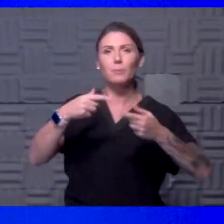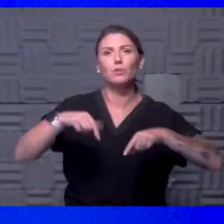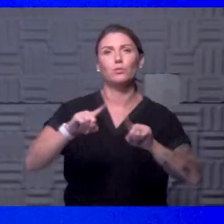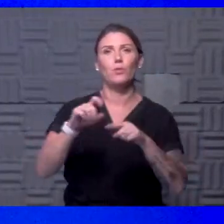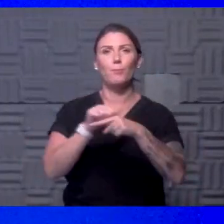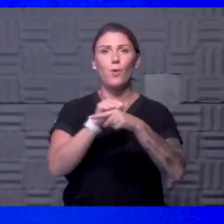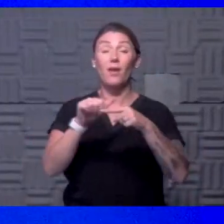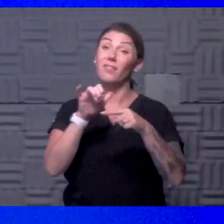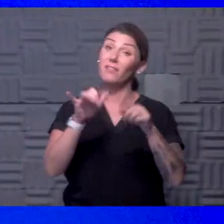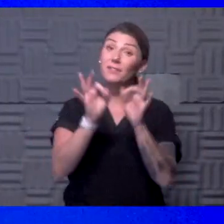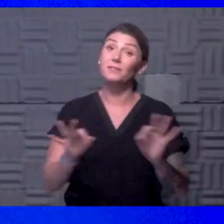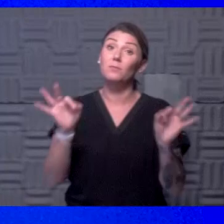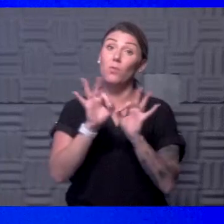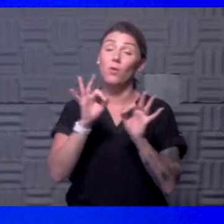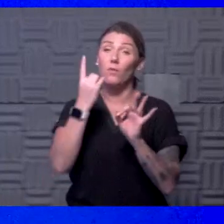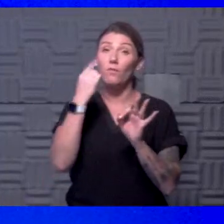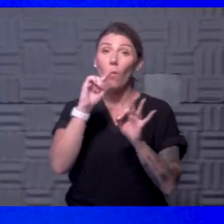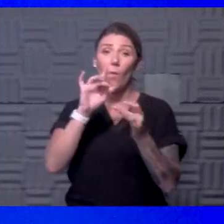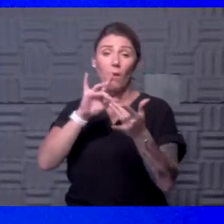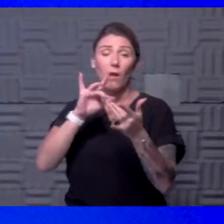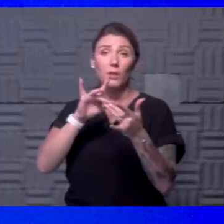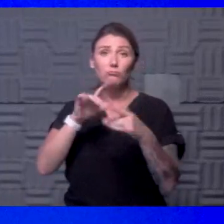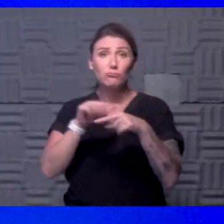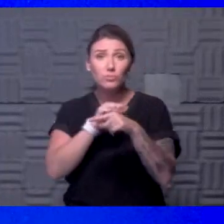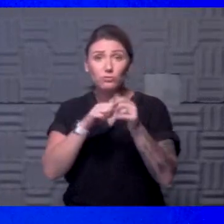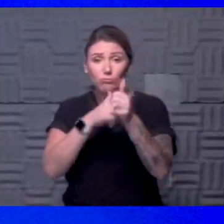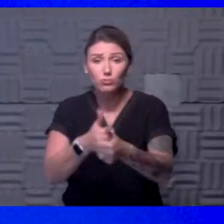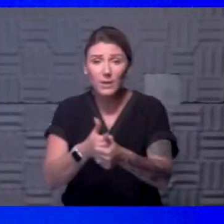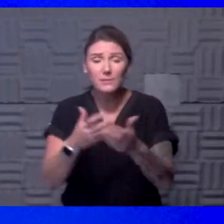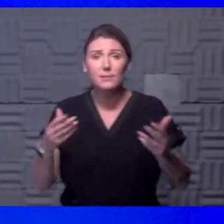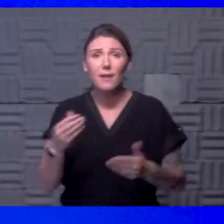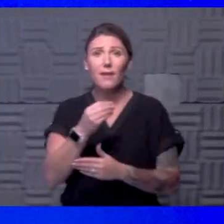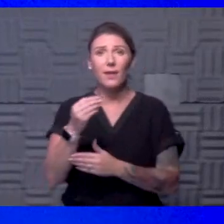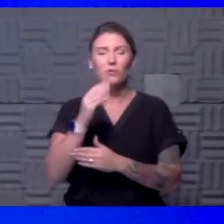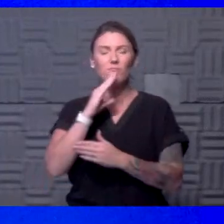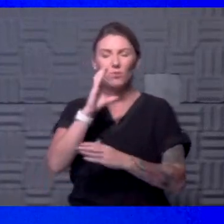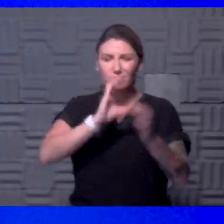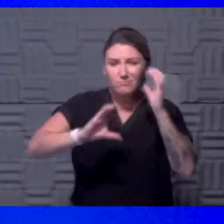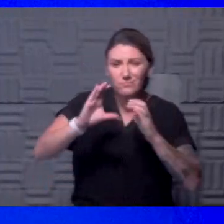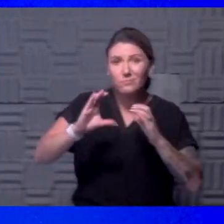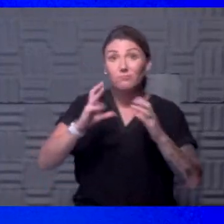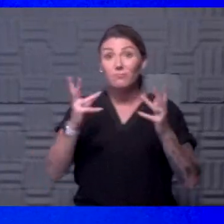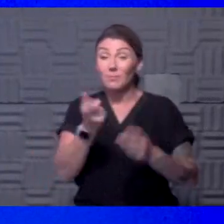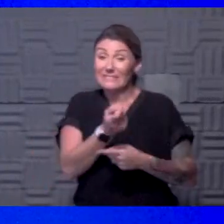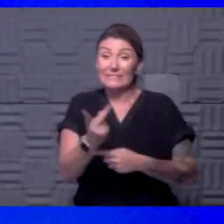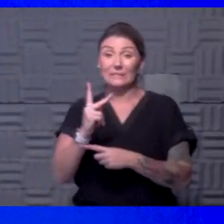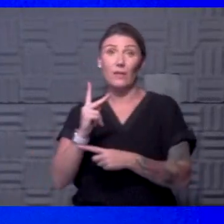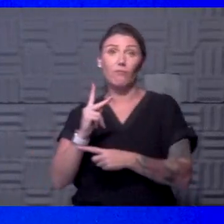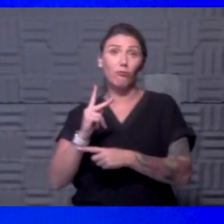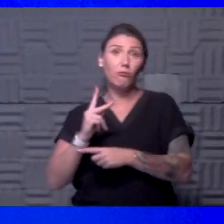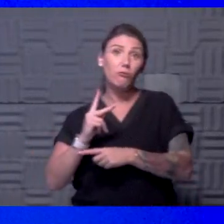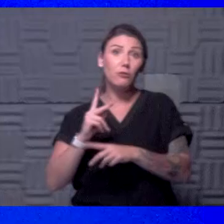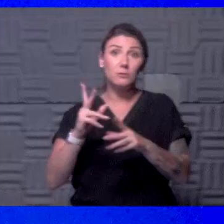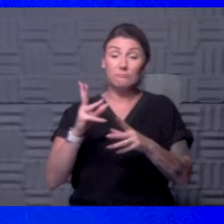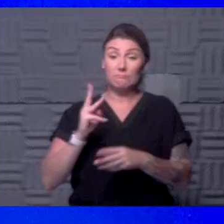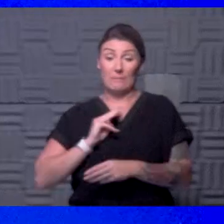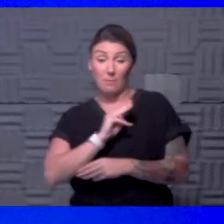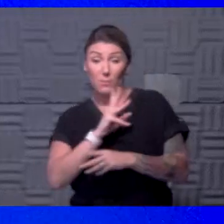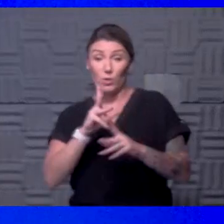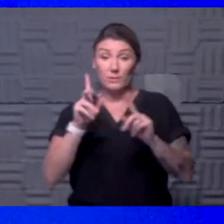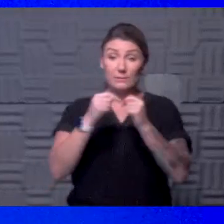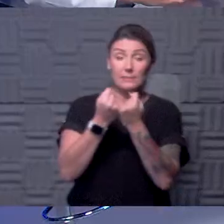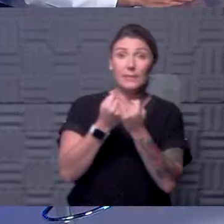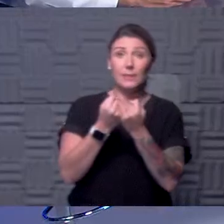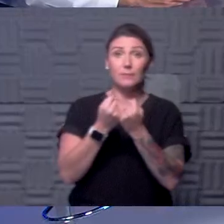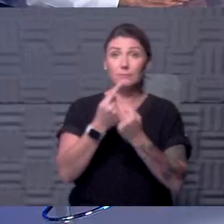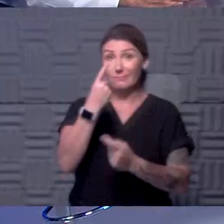matters. That is important for contact tracing because you then are looking at potentially several members or half the team out for quarantine. And